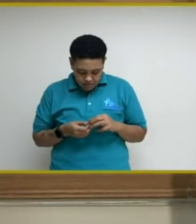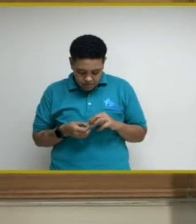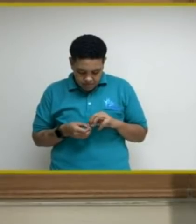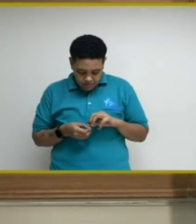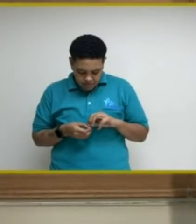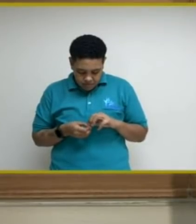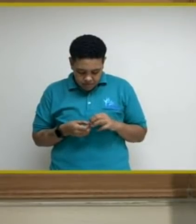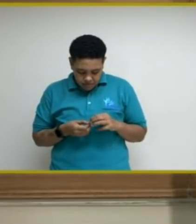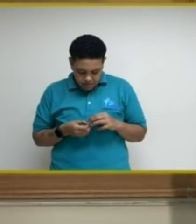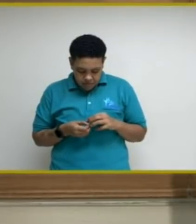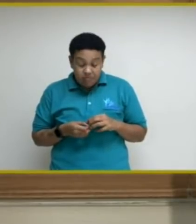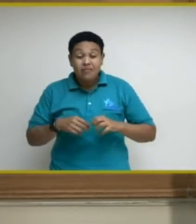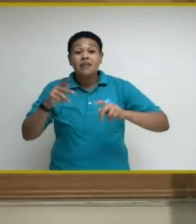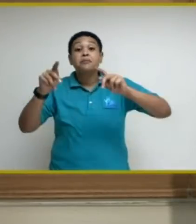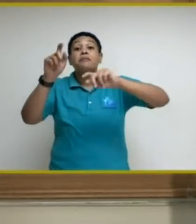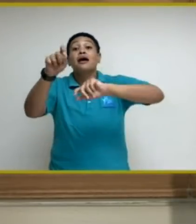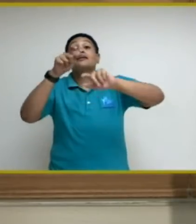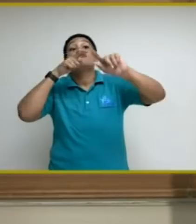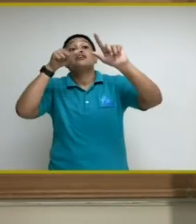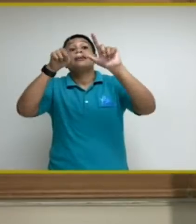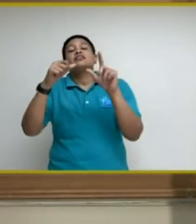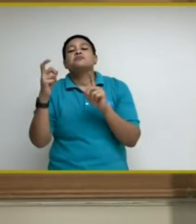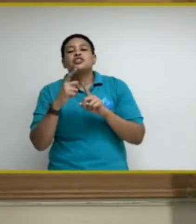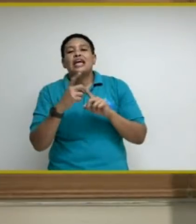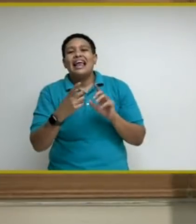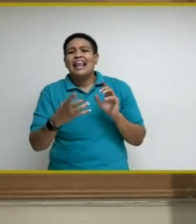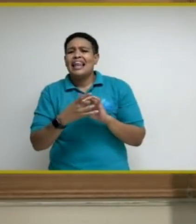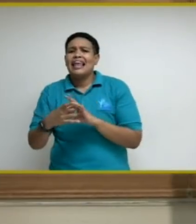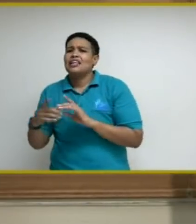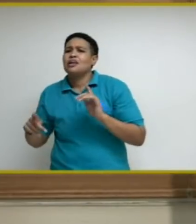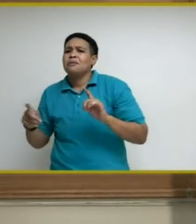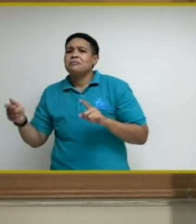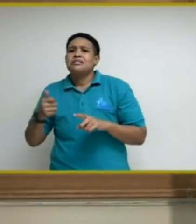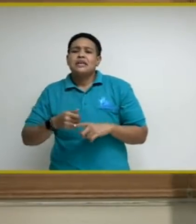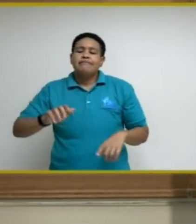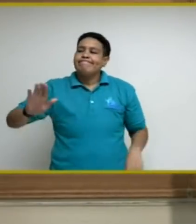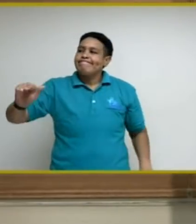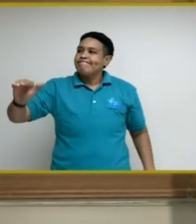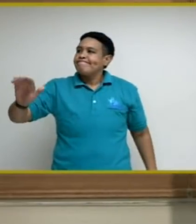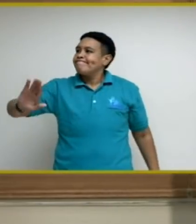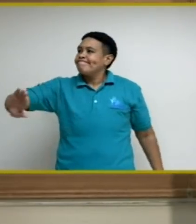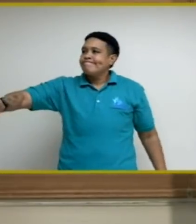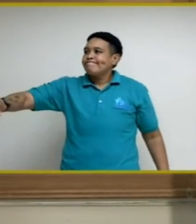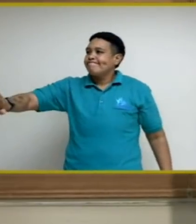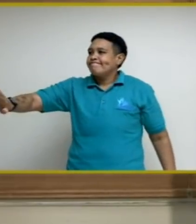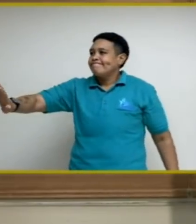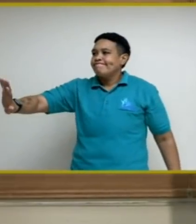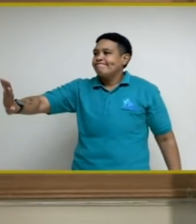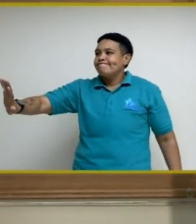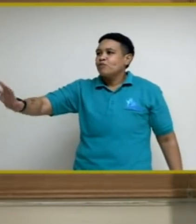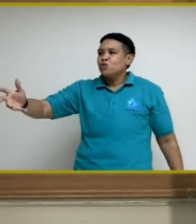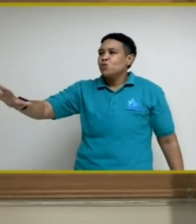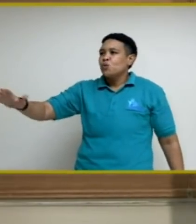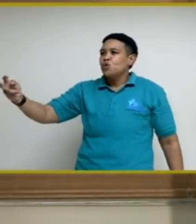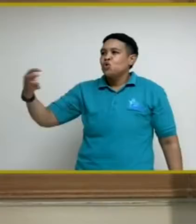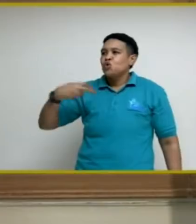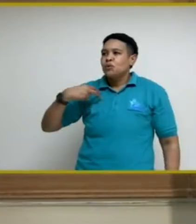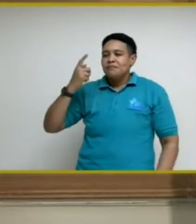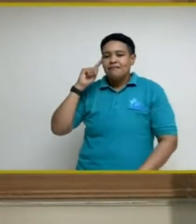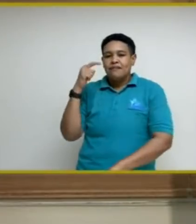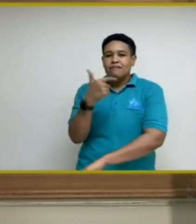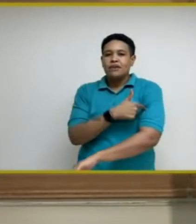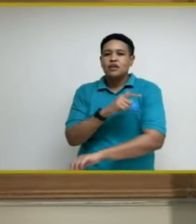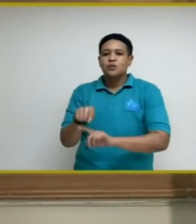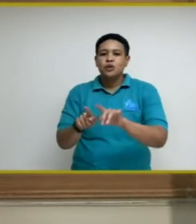expiration date and linking that to persons being turned away from vaccine sites when they turn